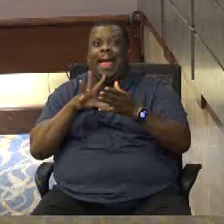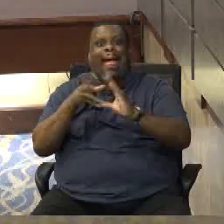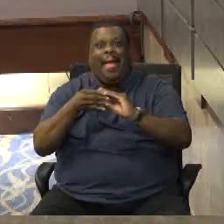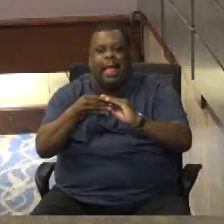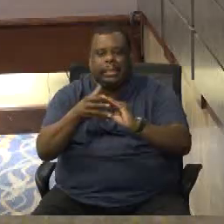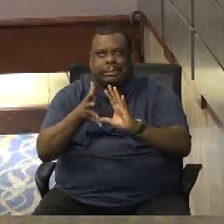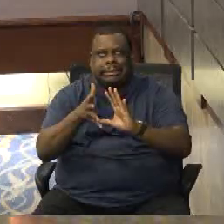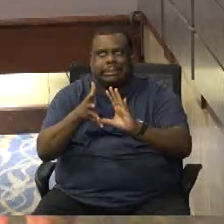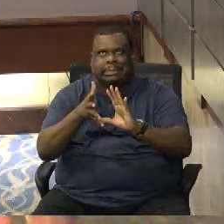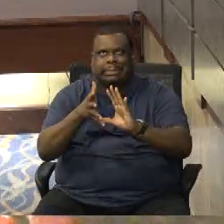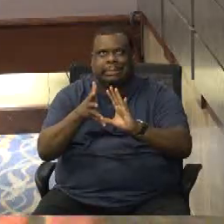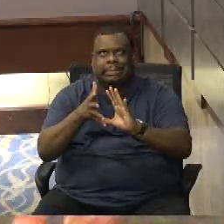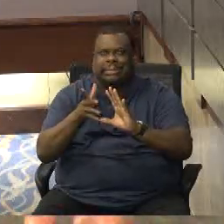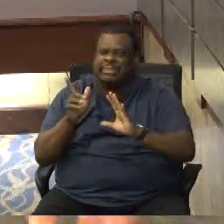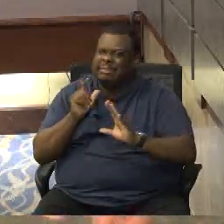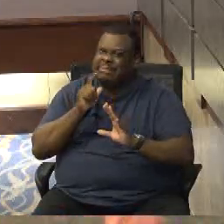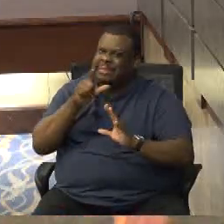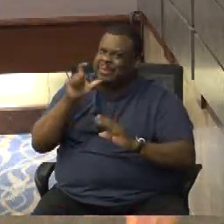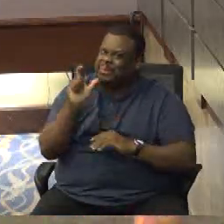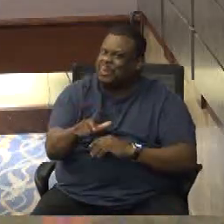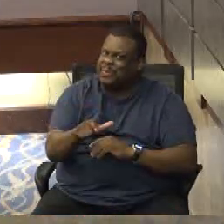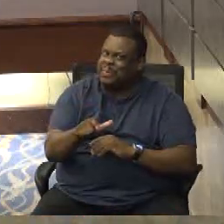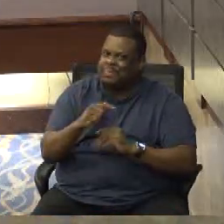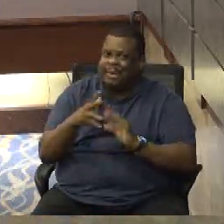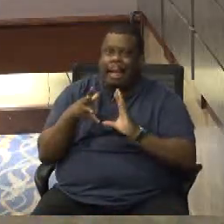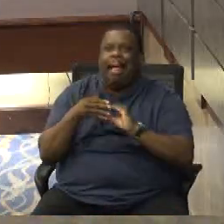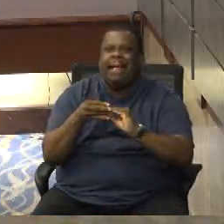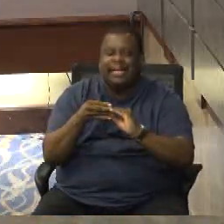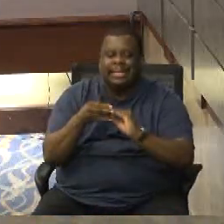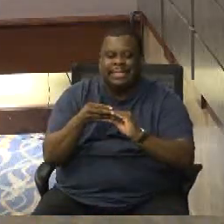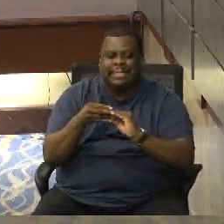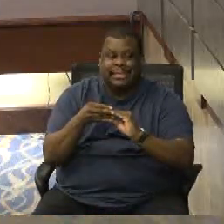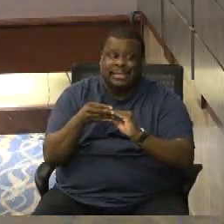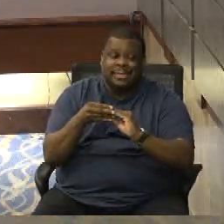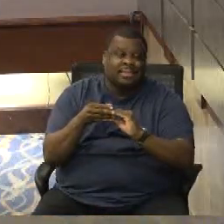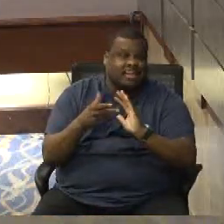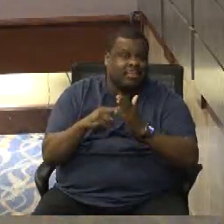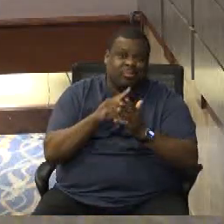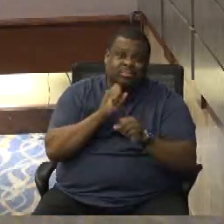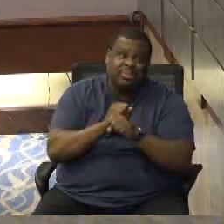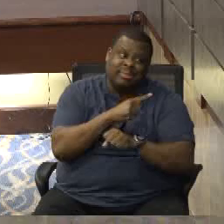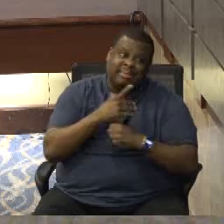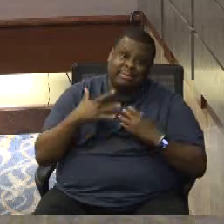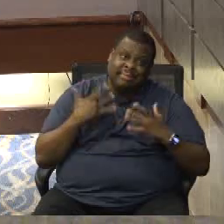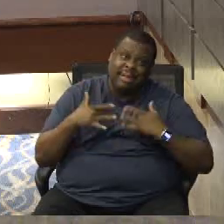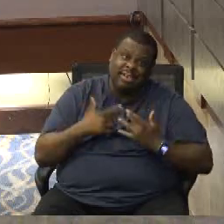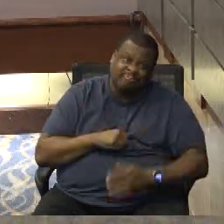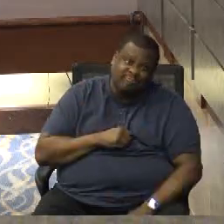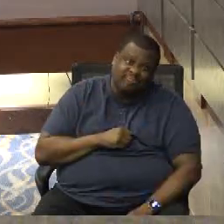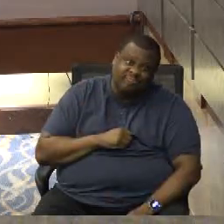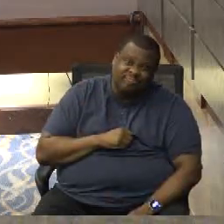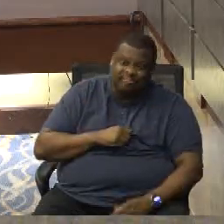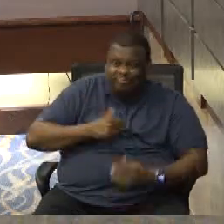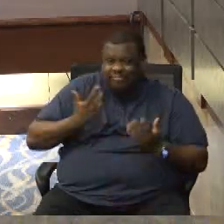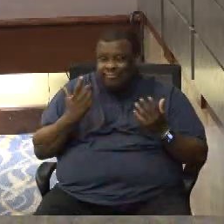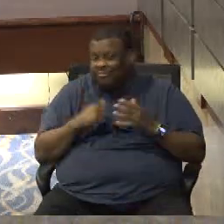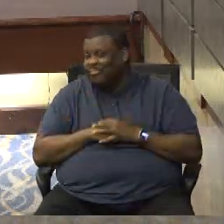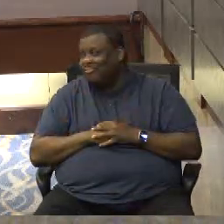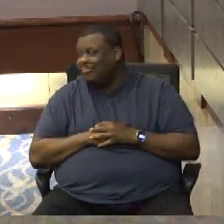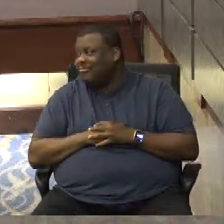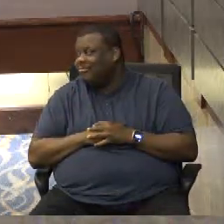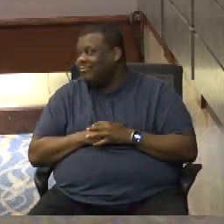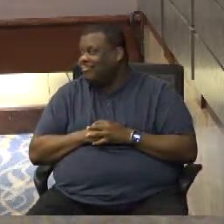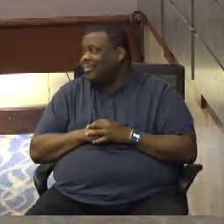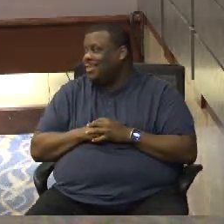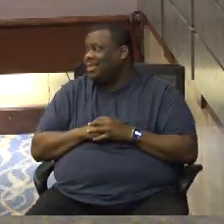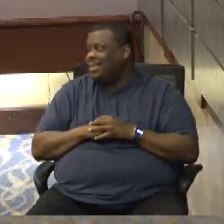after him. Sheesh. But Passion projects. all out of